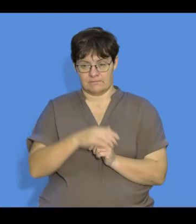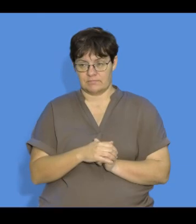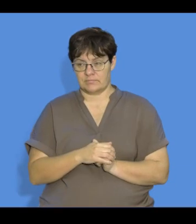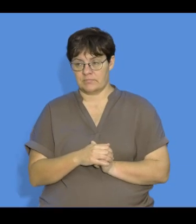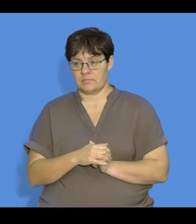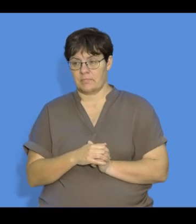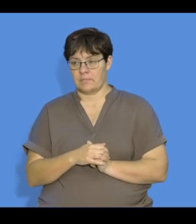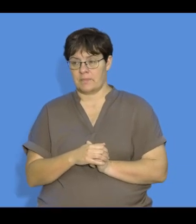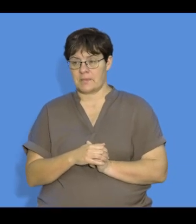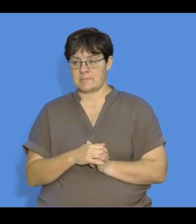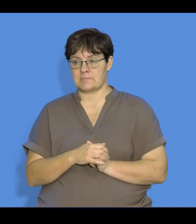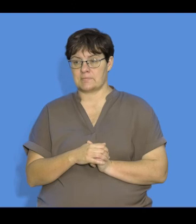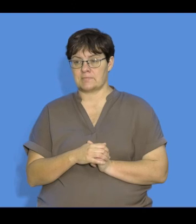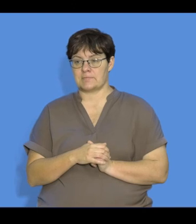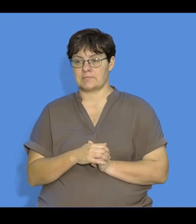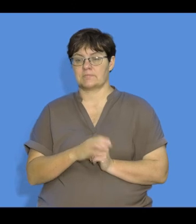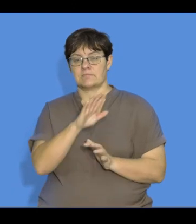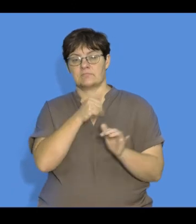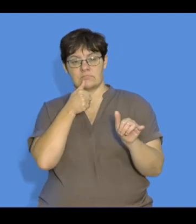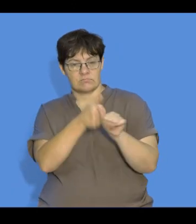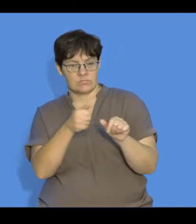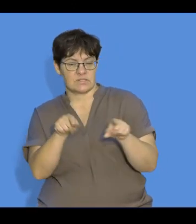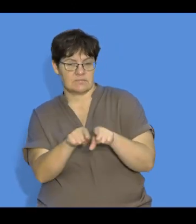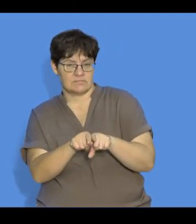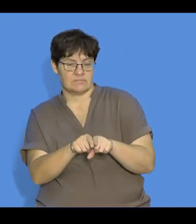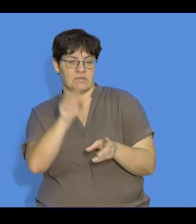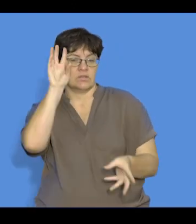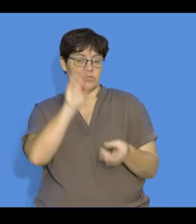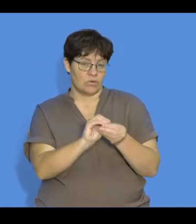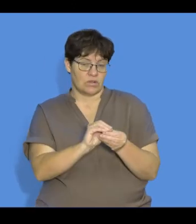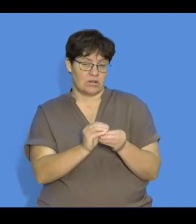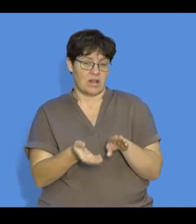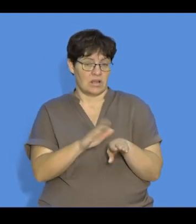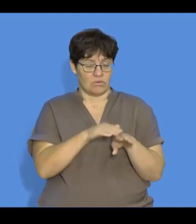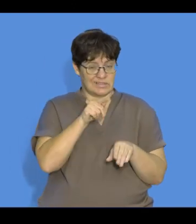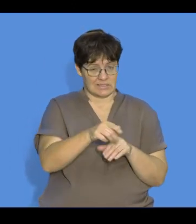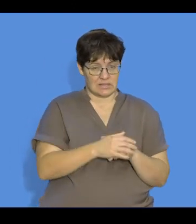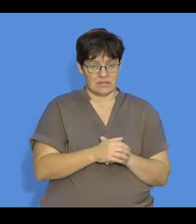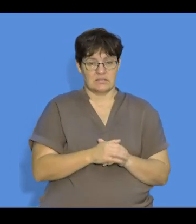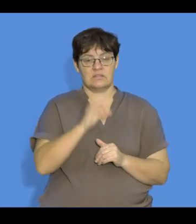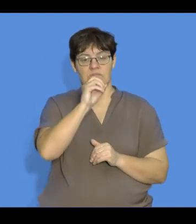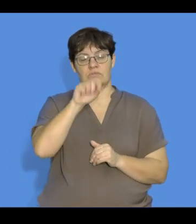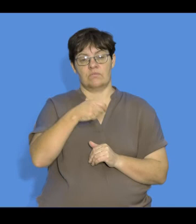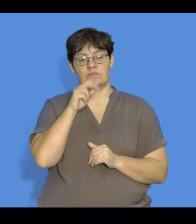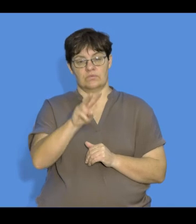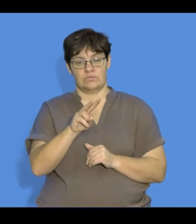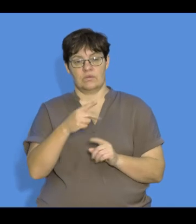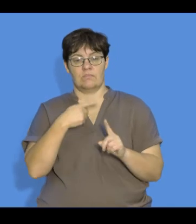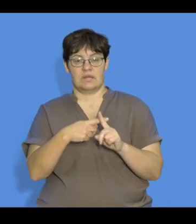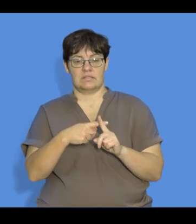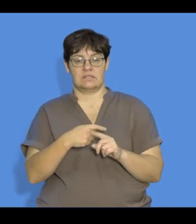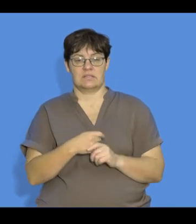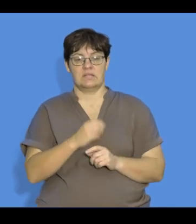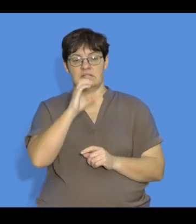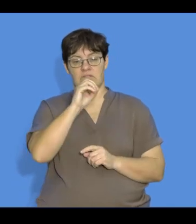so we have managed to answer that question, but it follows also that the total current in this case is the 0,2 plus